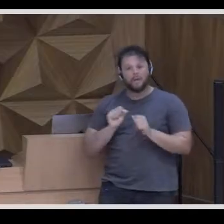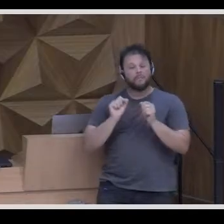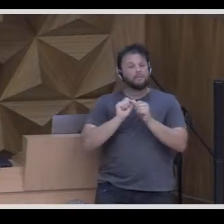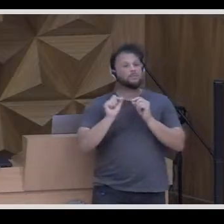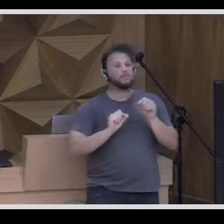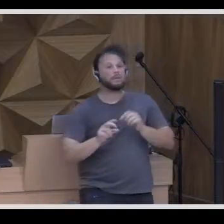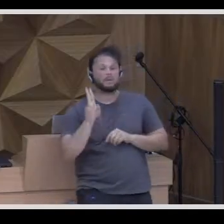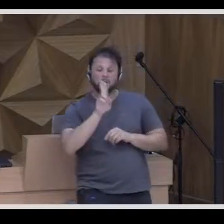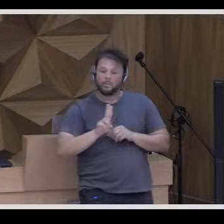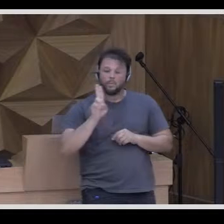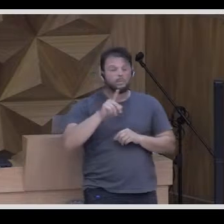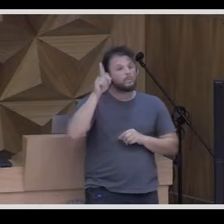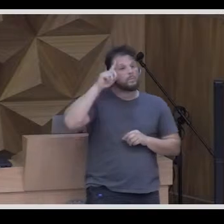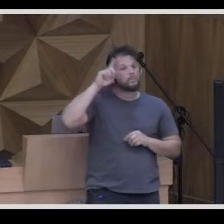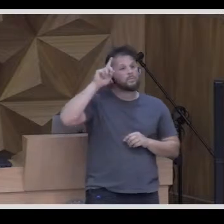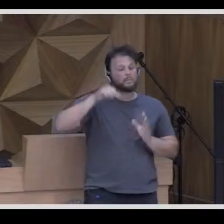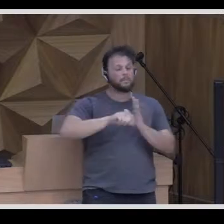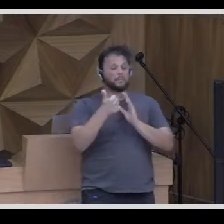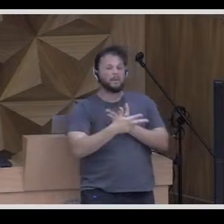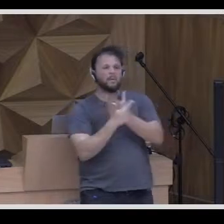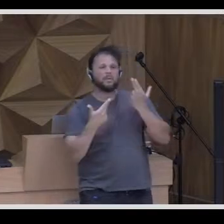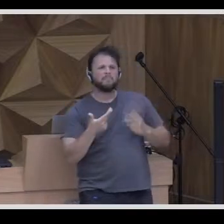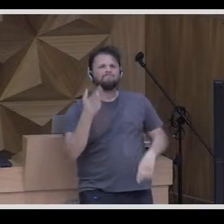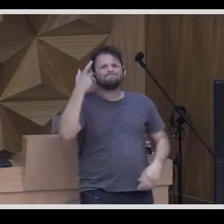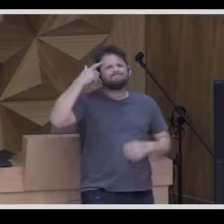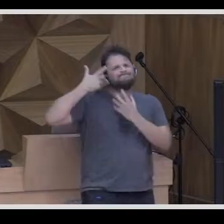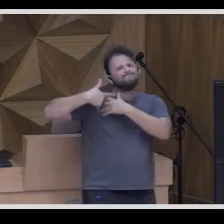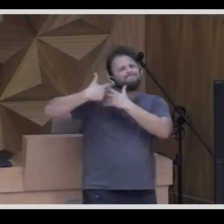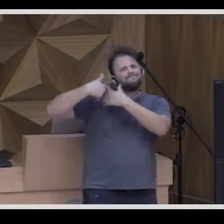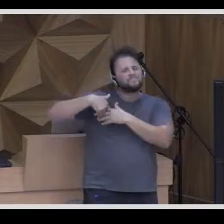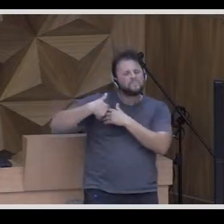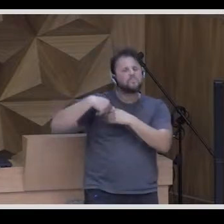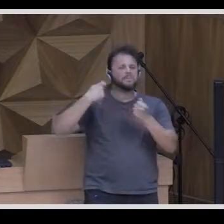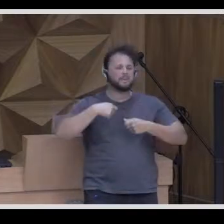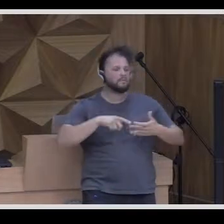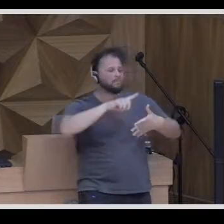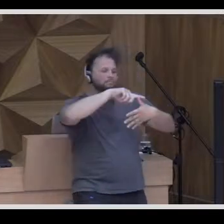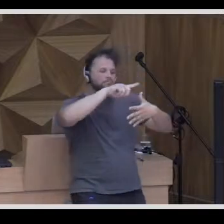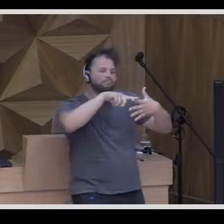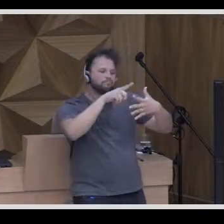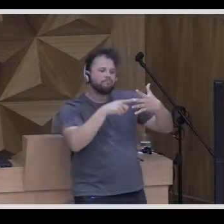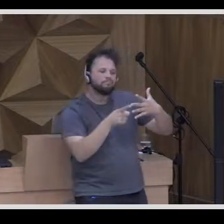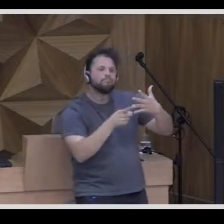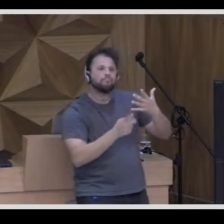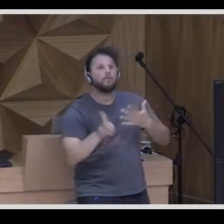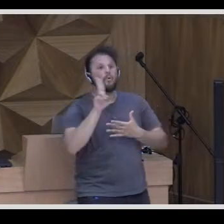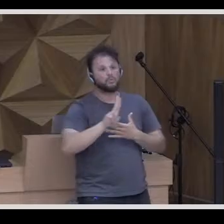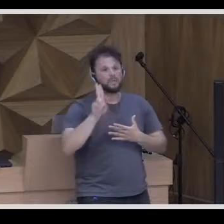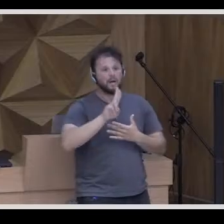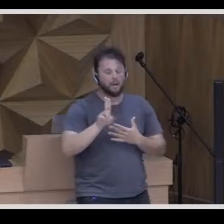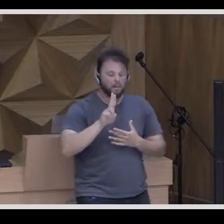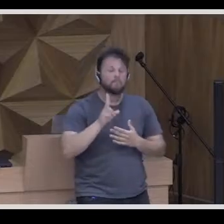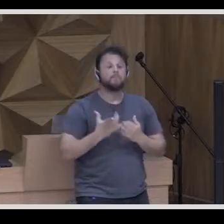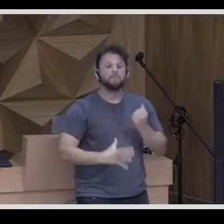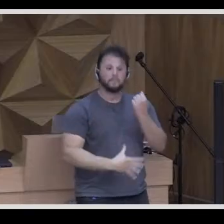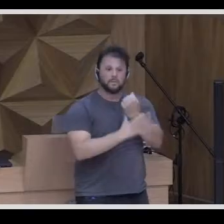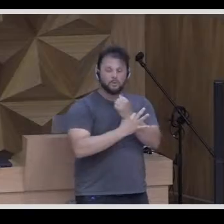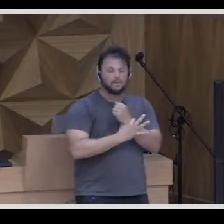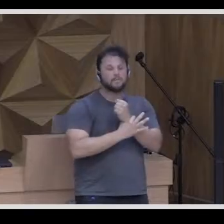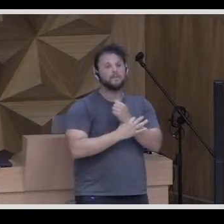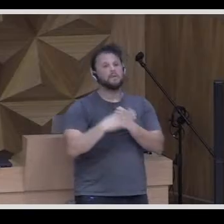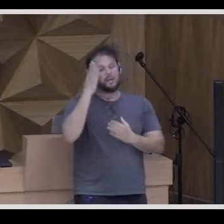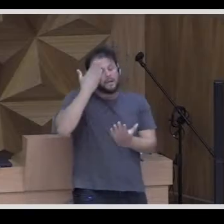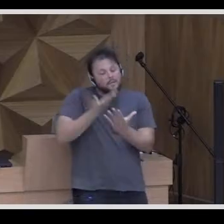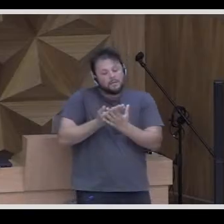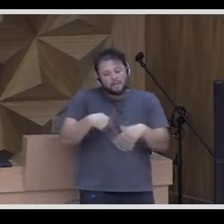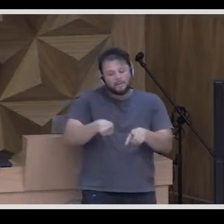firstly, we thought perhaps people will get used to it and they'll learn to trust it over time. But secondly, we started thinking about, actually, what